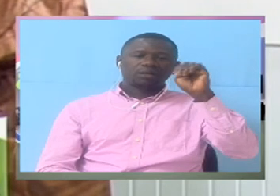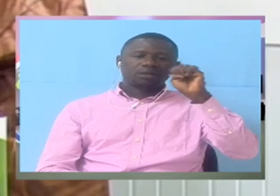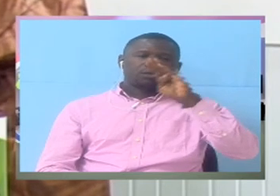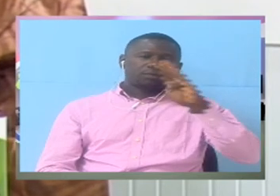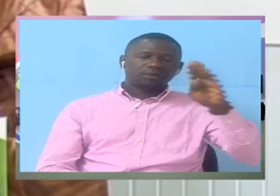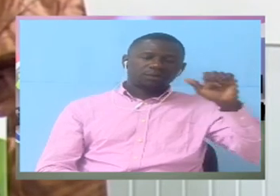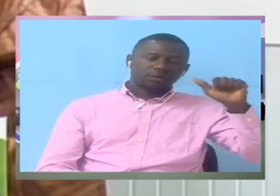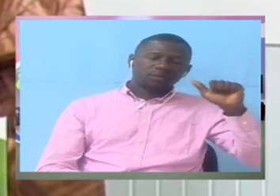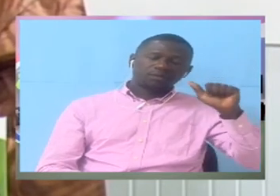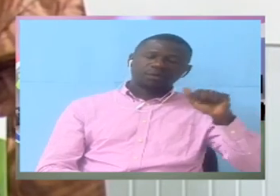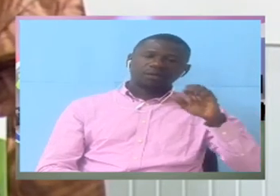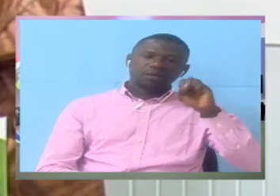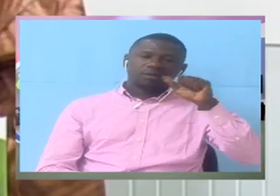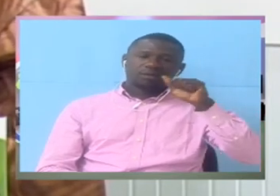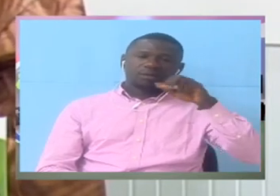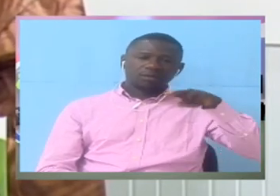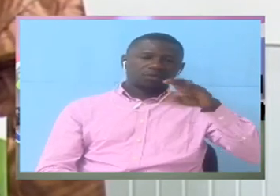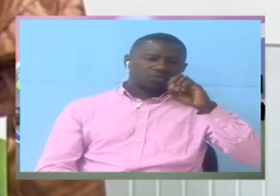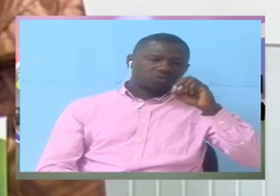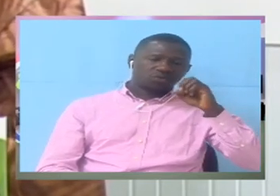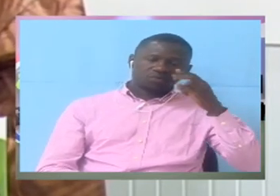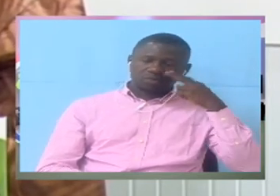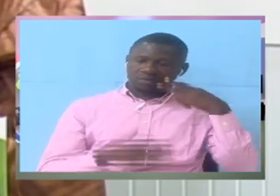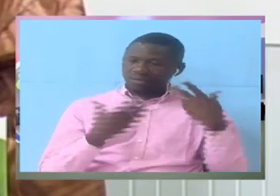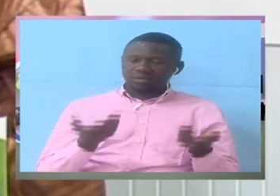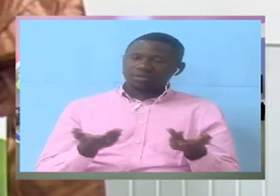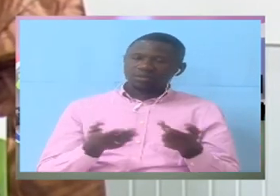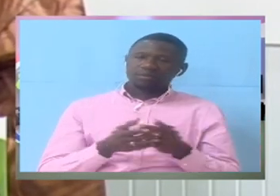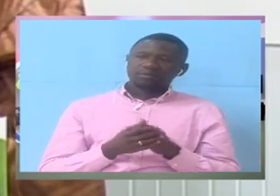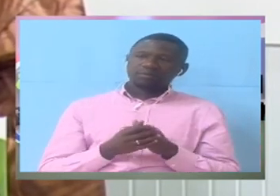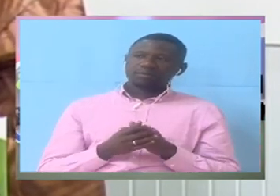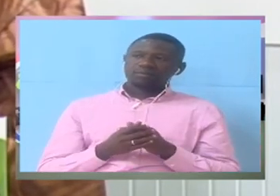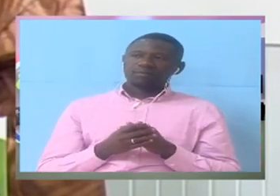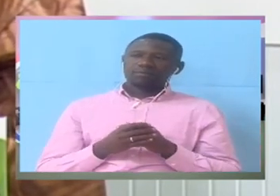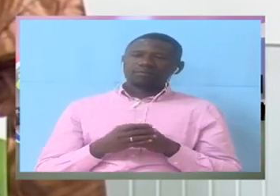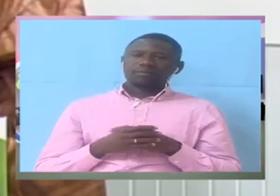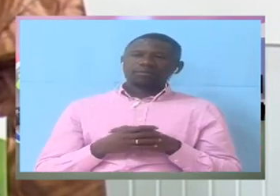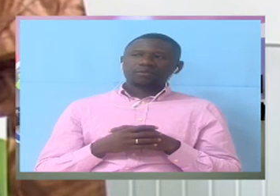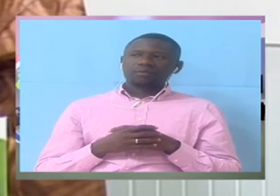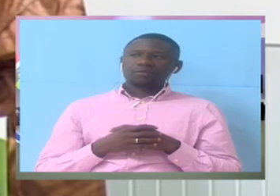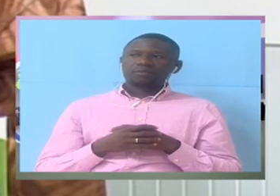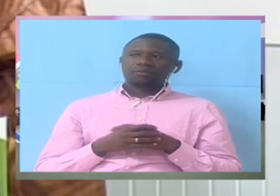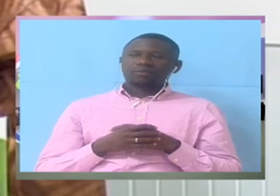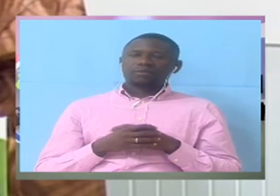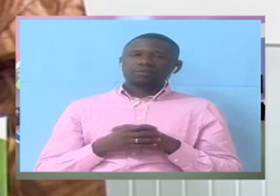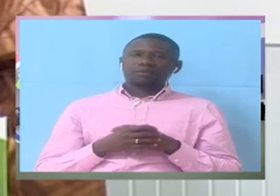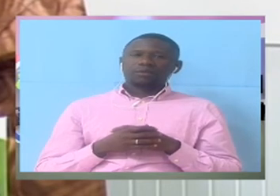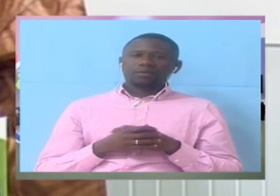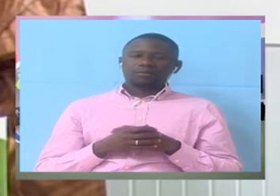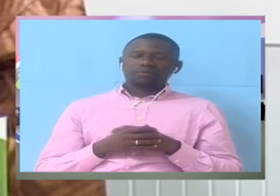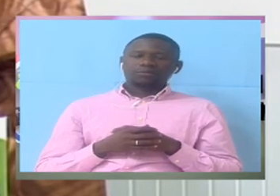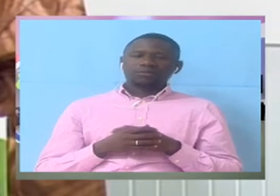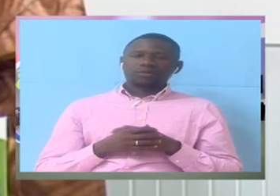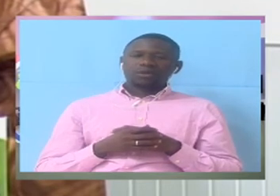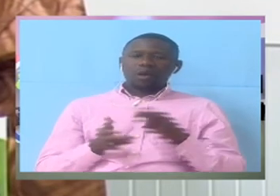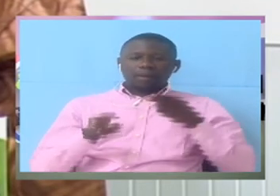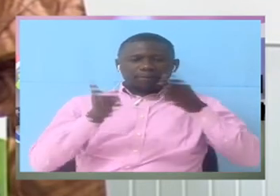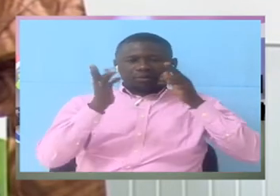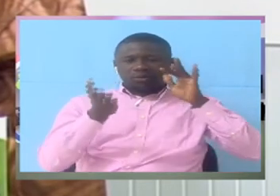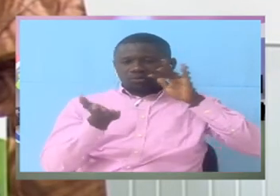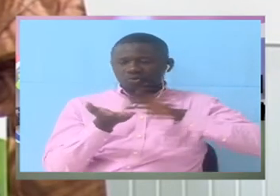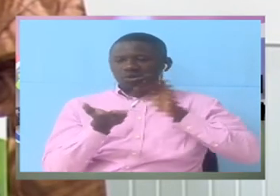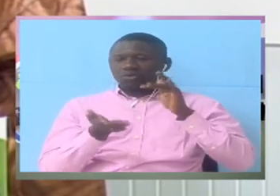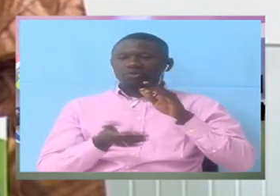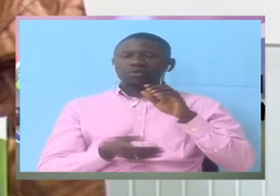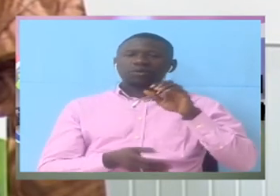were left. So Suleiman Sarma. Sol Balo. Balo Kesoyama. Suleiman Sar